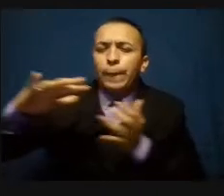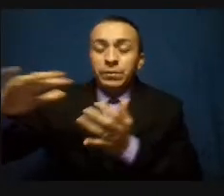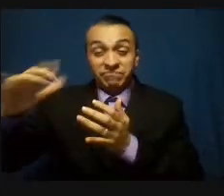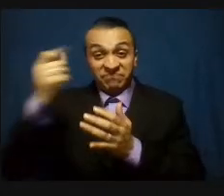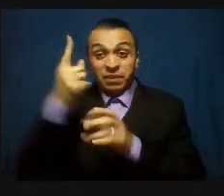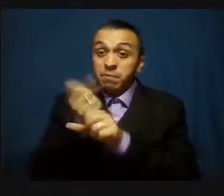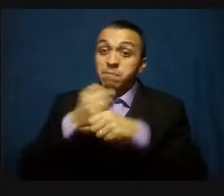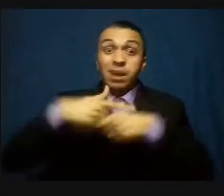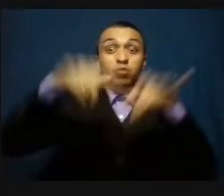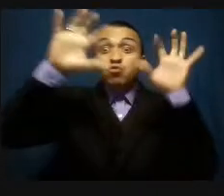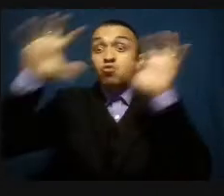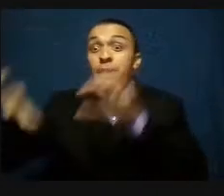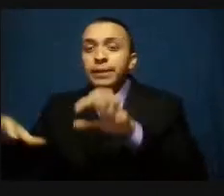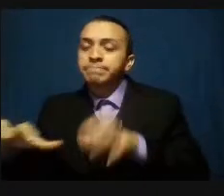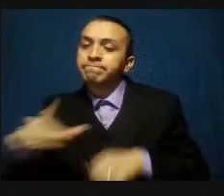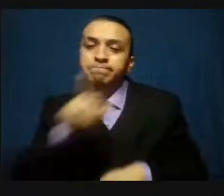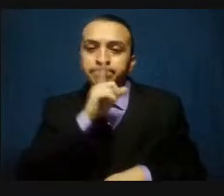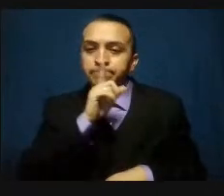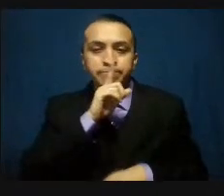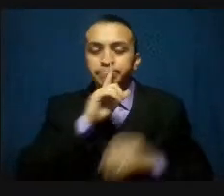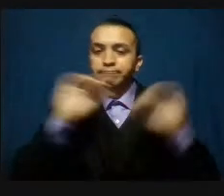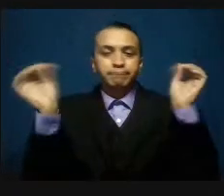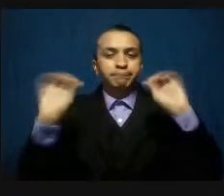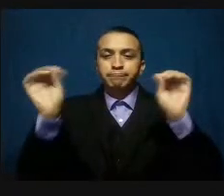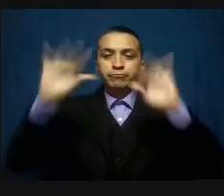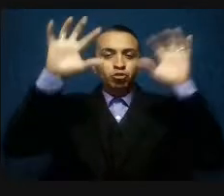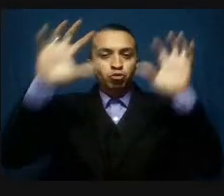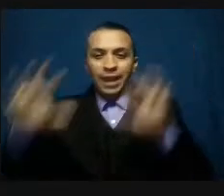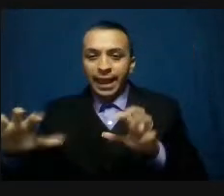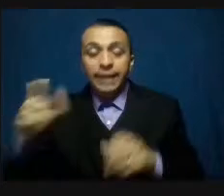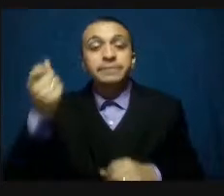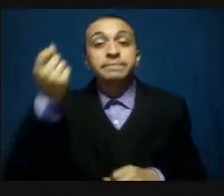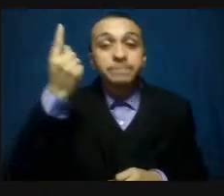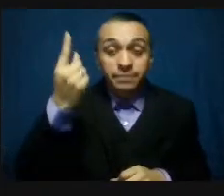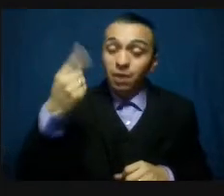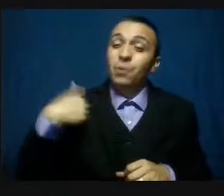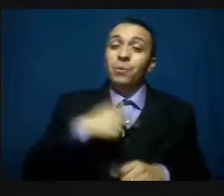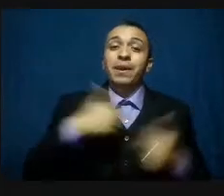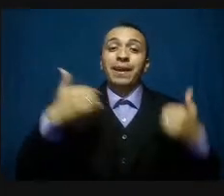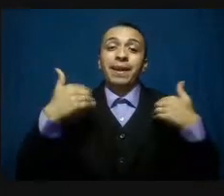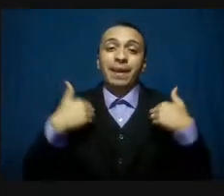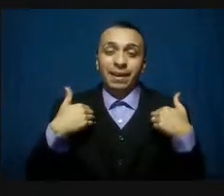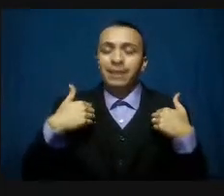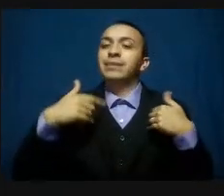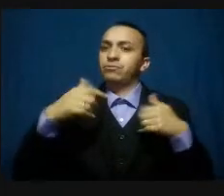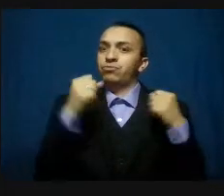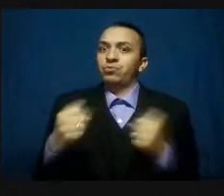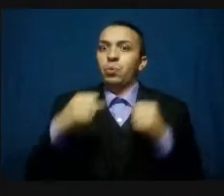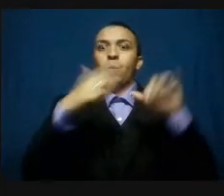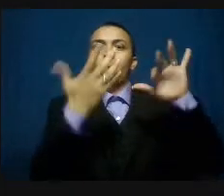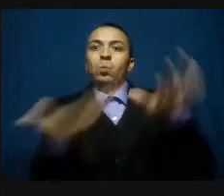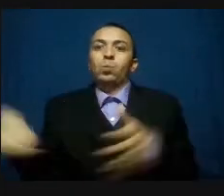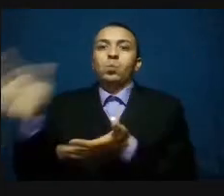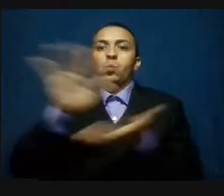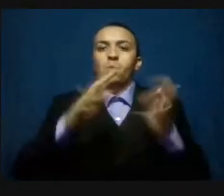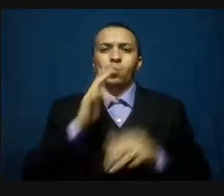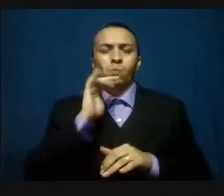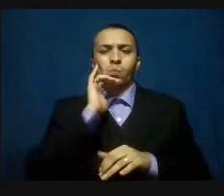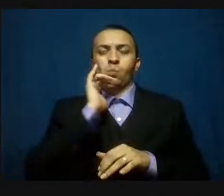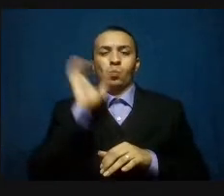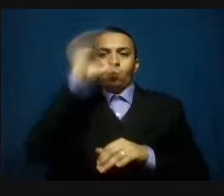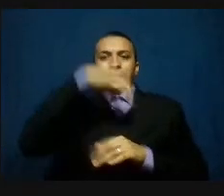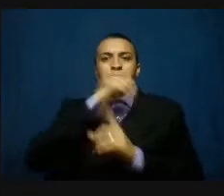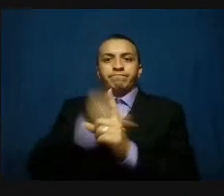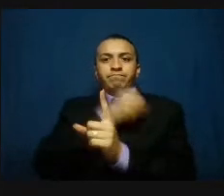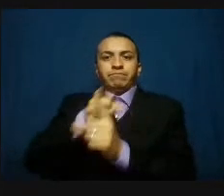But what we did have in the wake of this frontal passage was what we call a mono wind event. And that is when we actually get a front